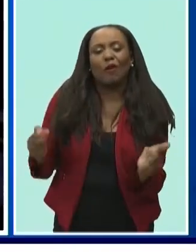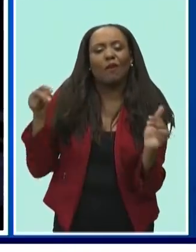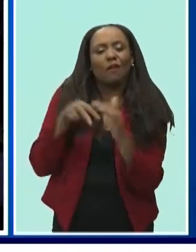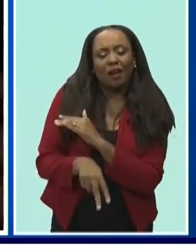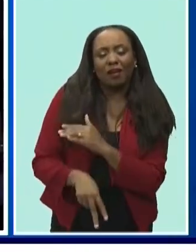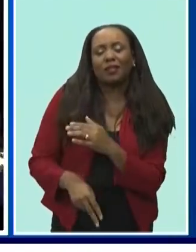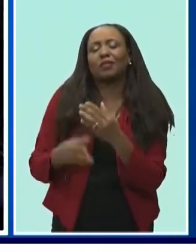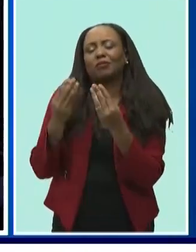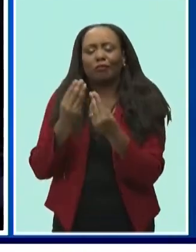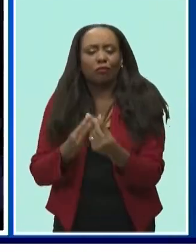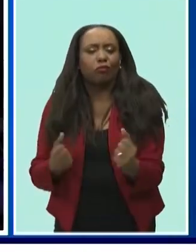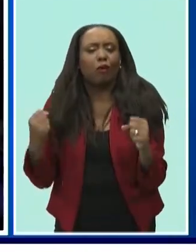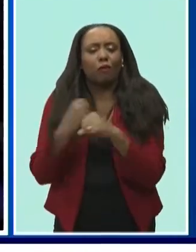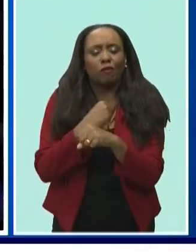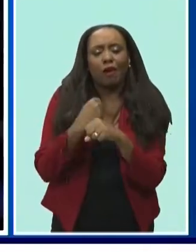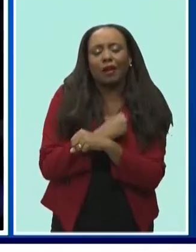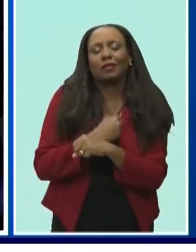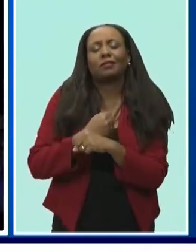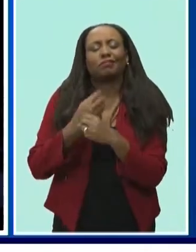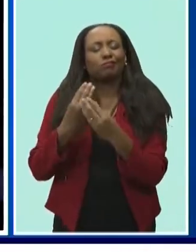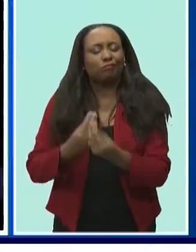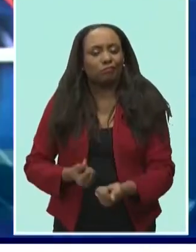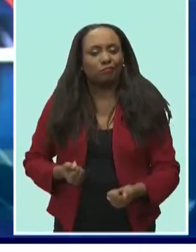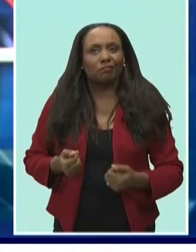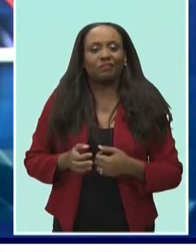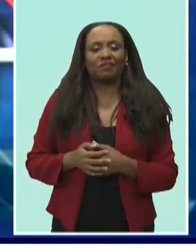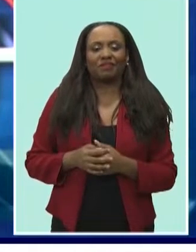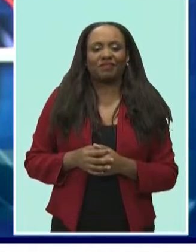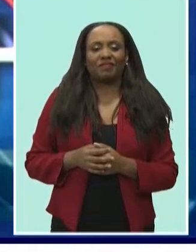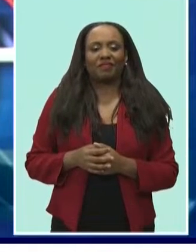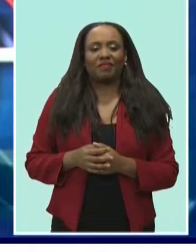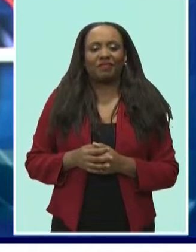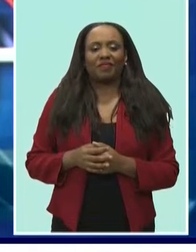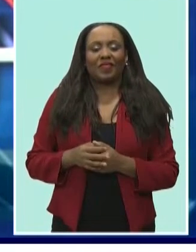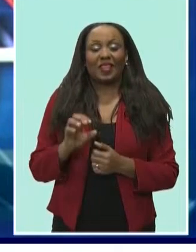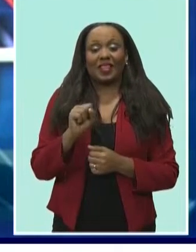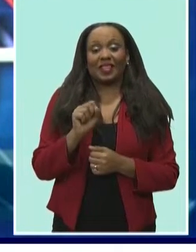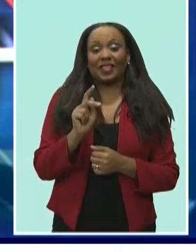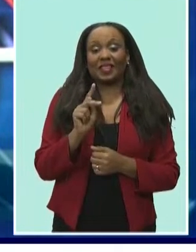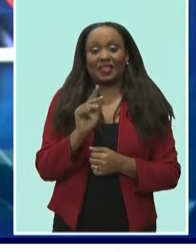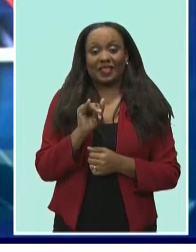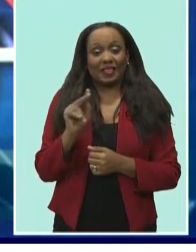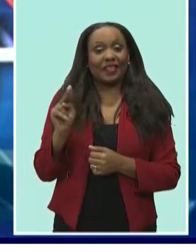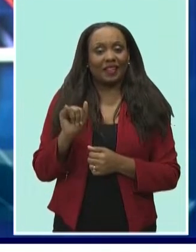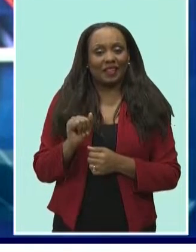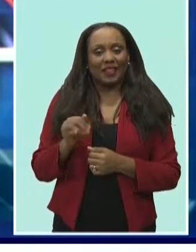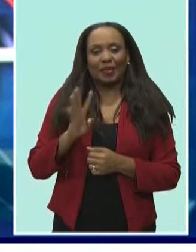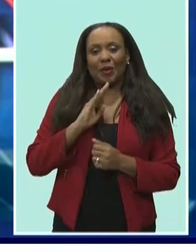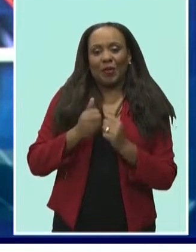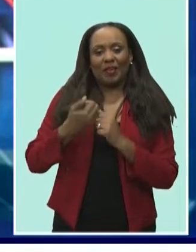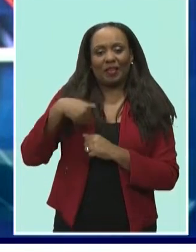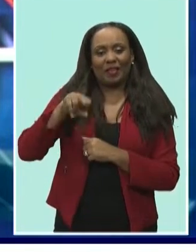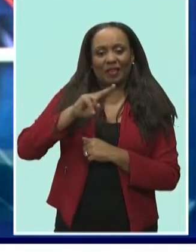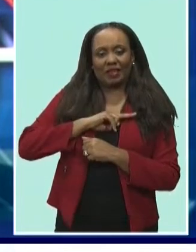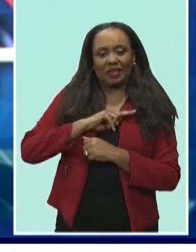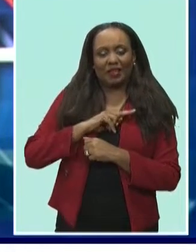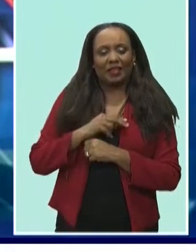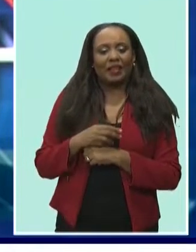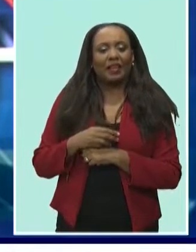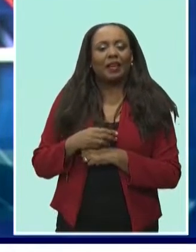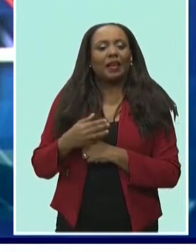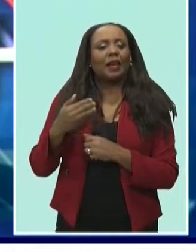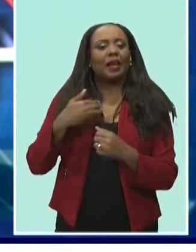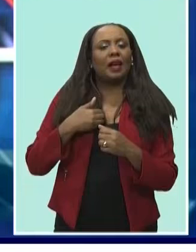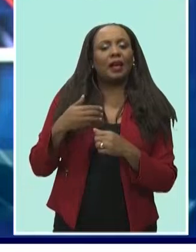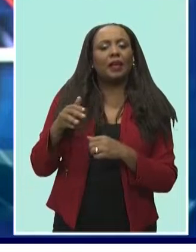occur in feds and in different social environments. And Skinny was speaking to CBC News after wrapping up his performance at Gimme Soca